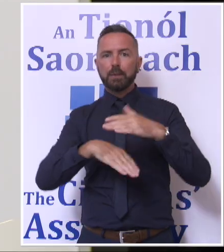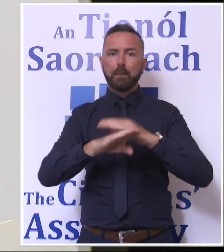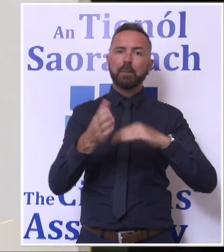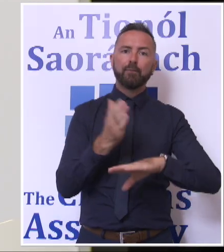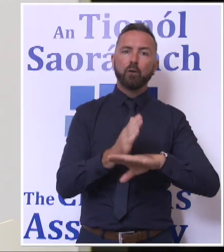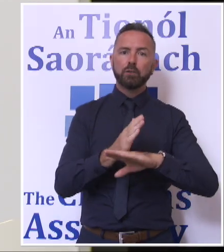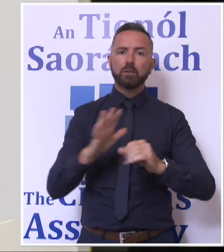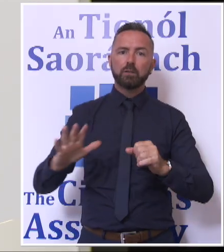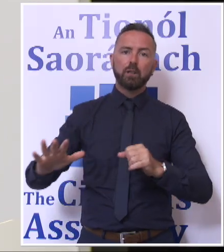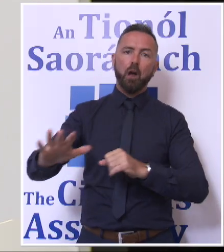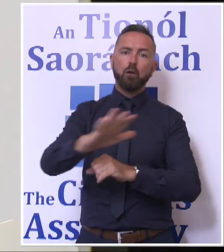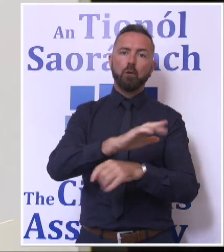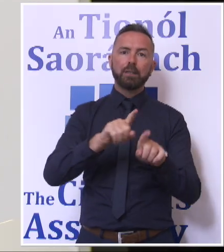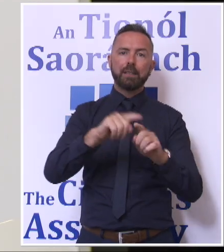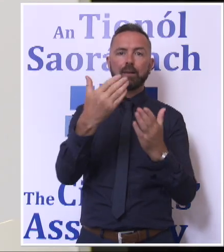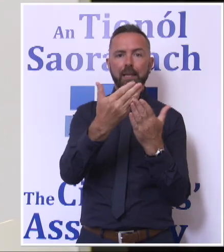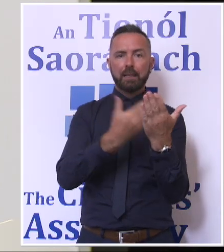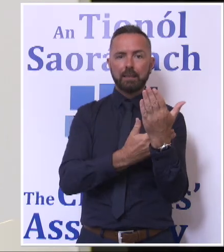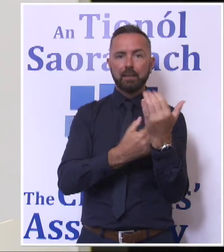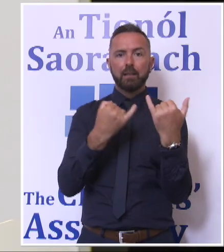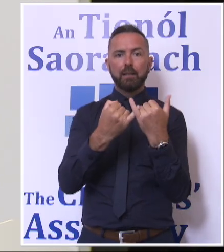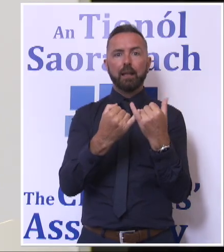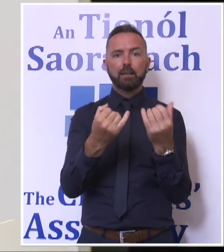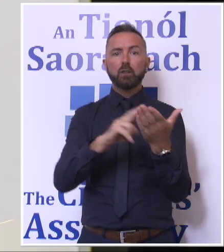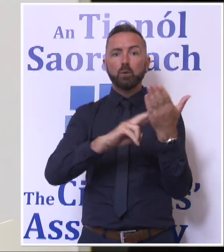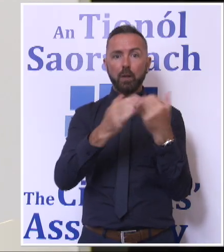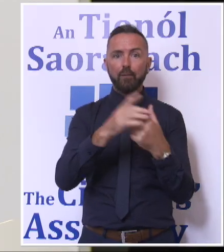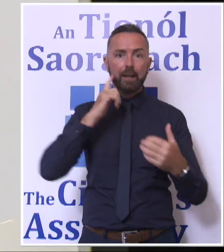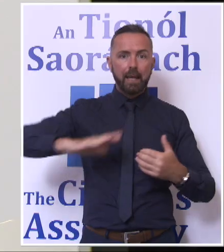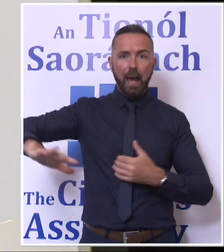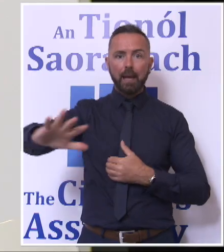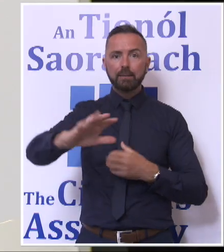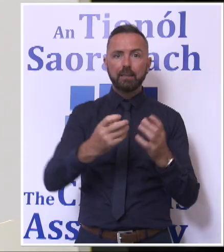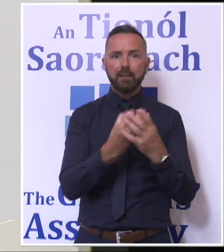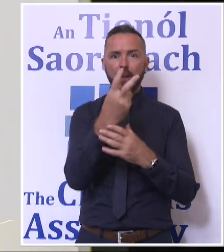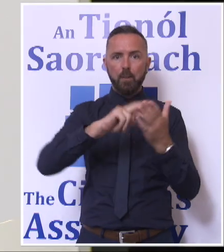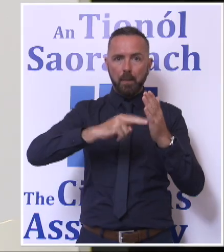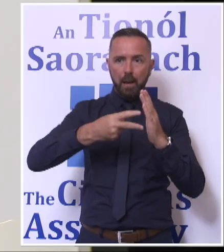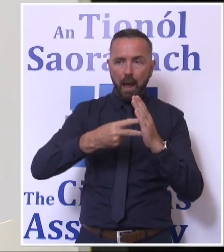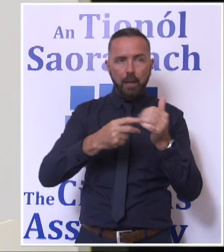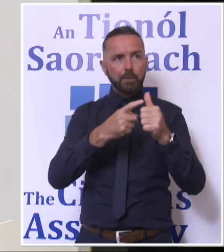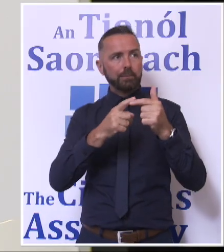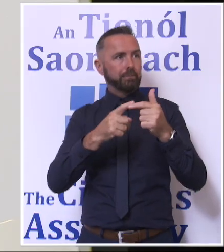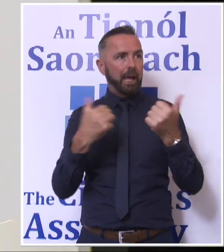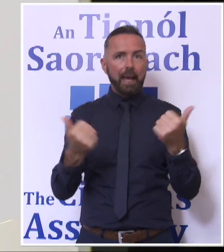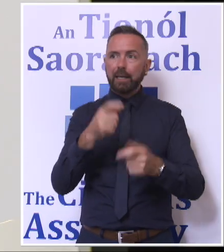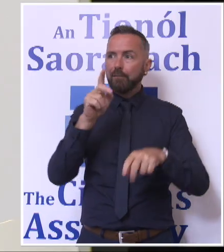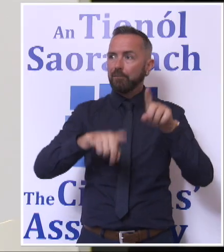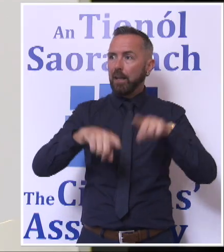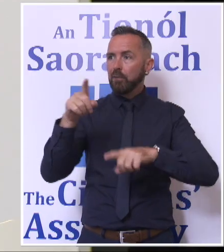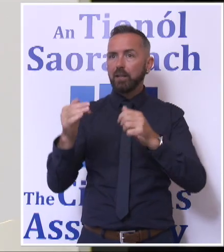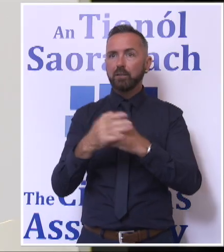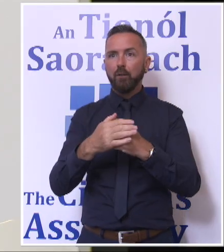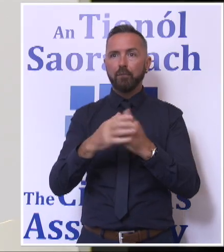of legislation, which includes disposal of land, making of the development plan, which we're currently doing, any variations of it,